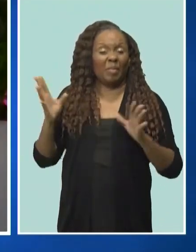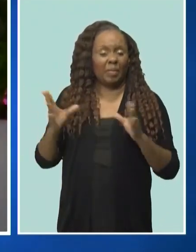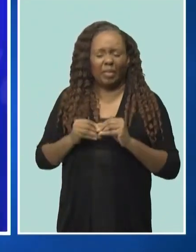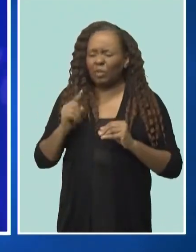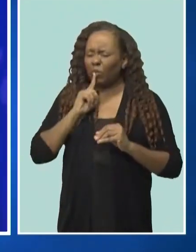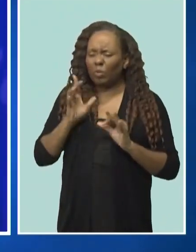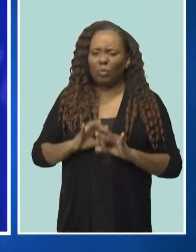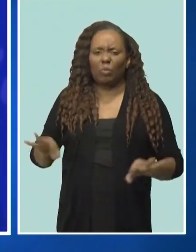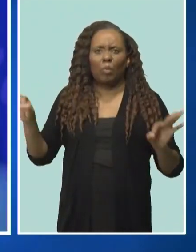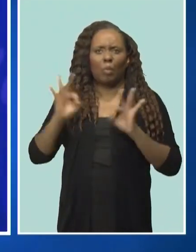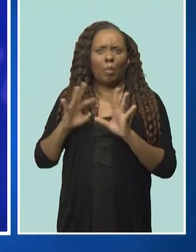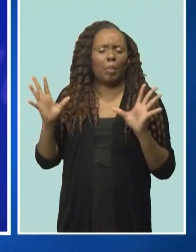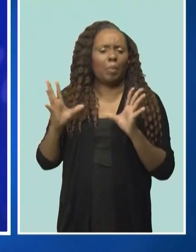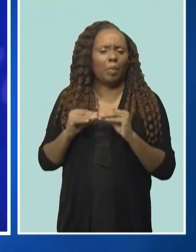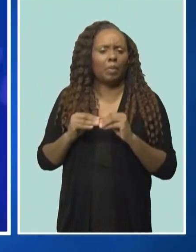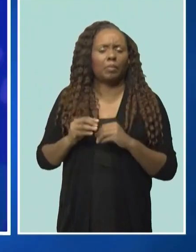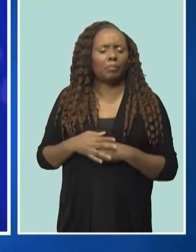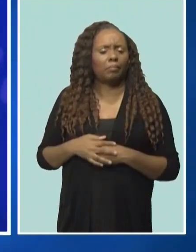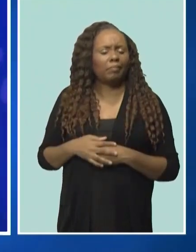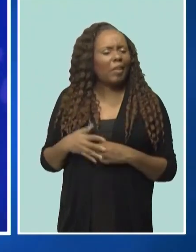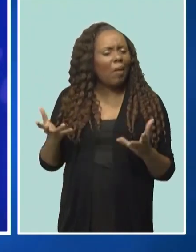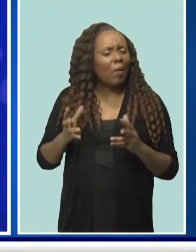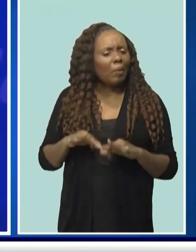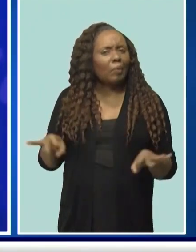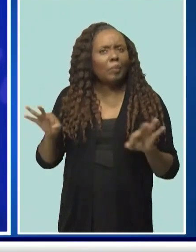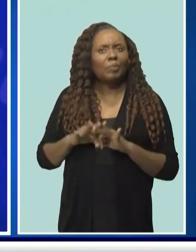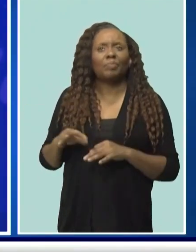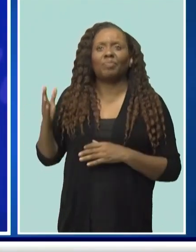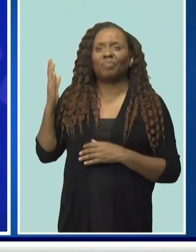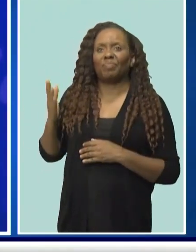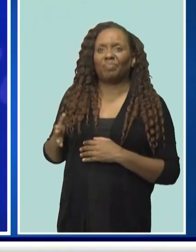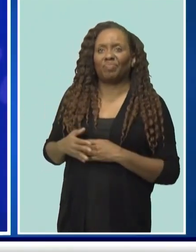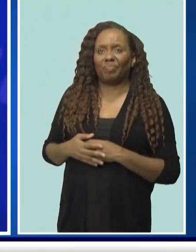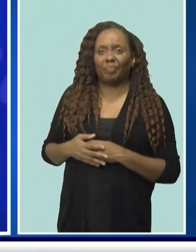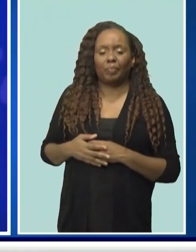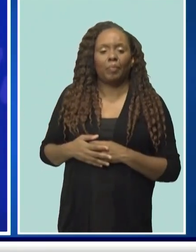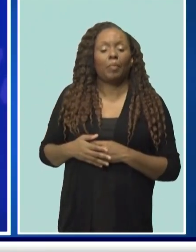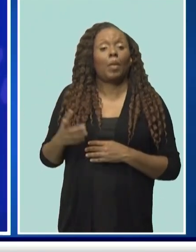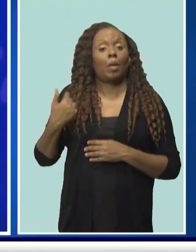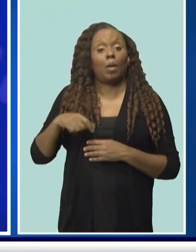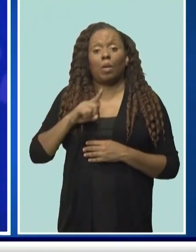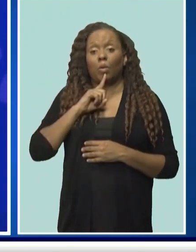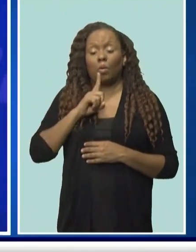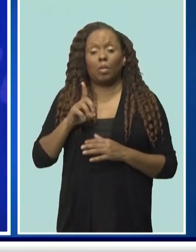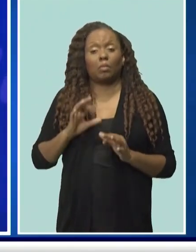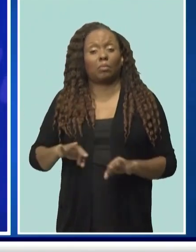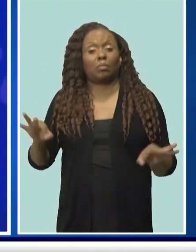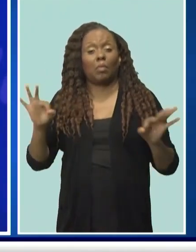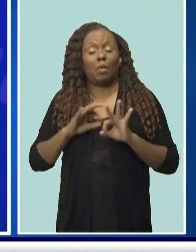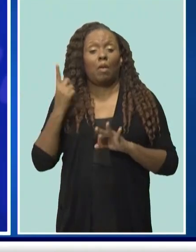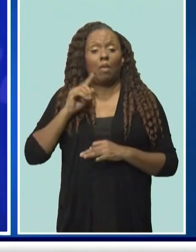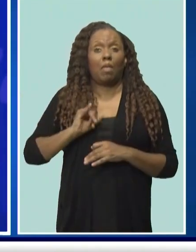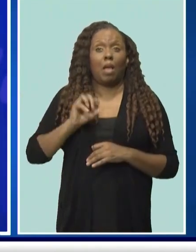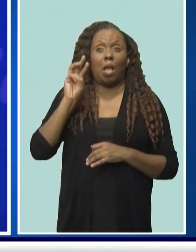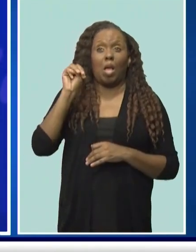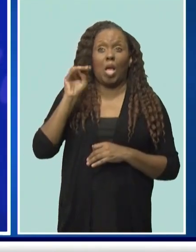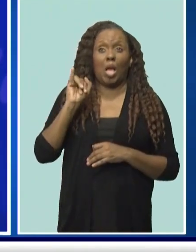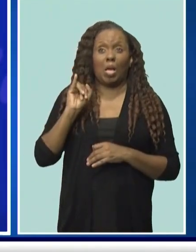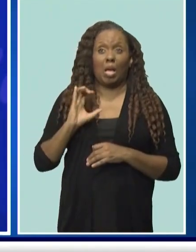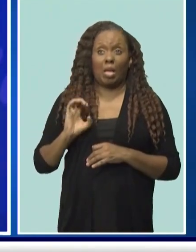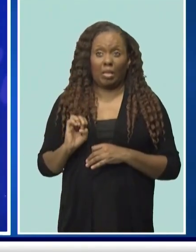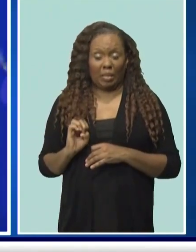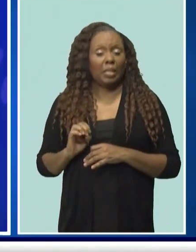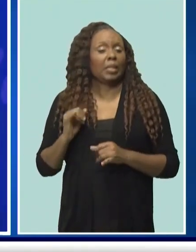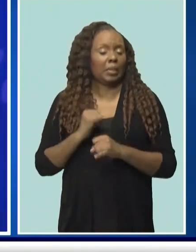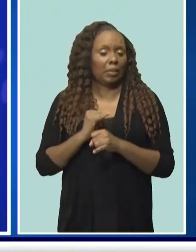meeting. The exchange is known as the #1 ROI event in the MICE industry. And it's not coming from me, it's coming from the